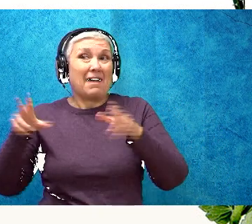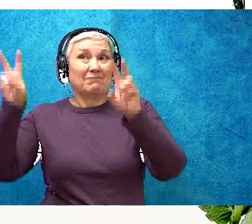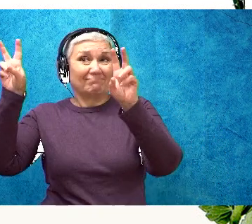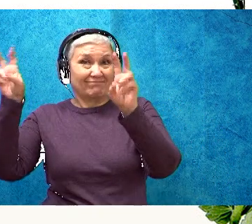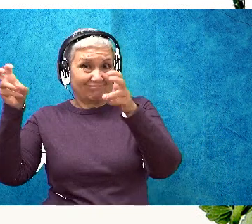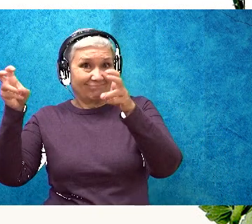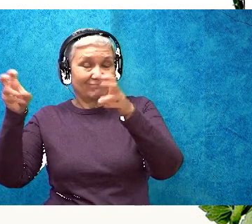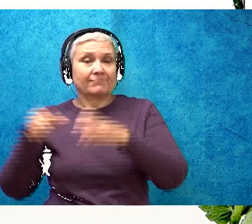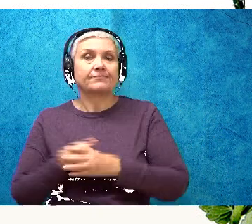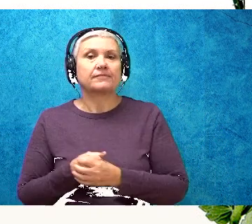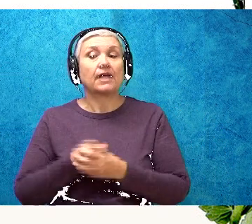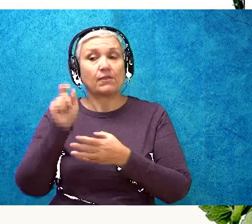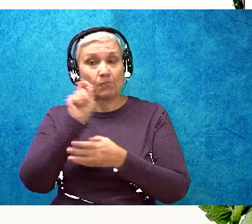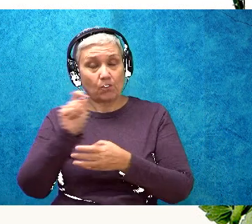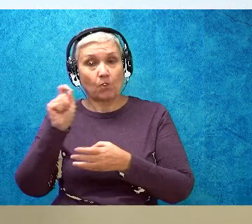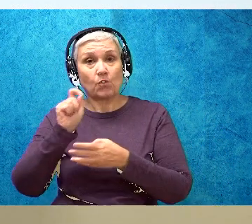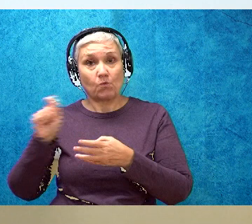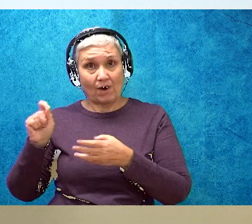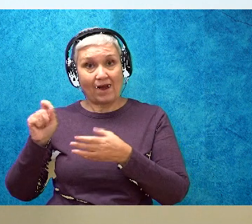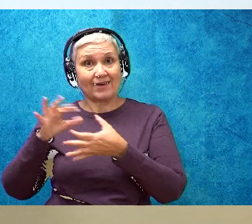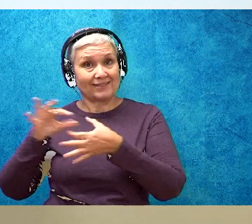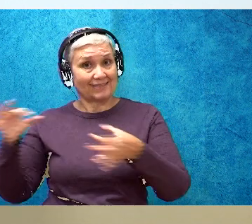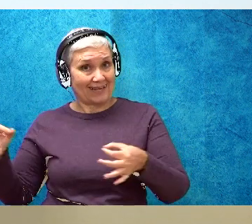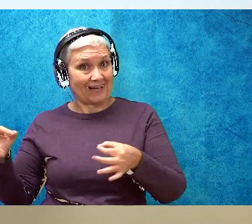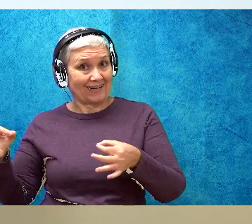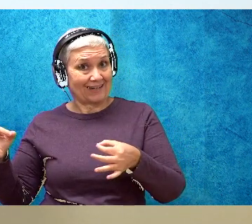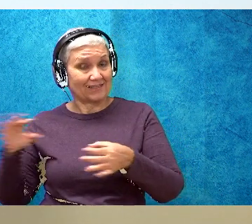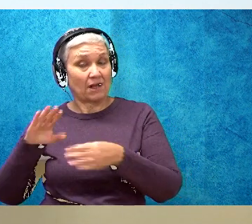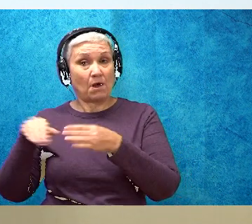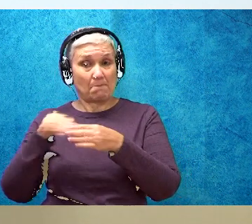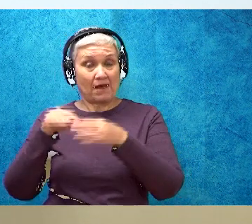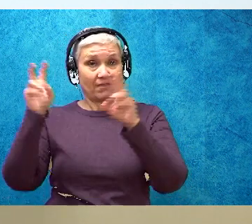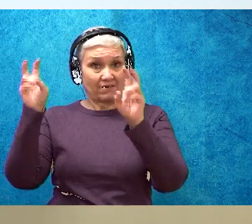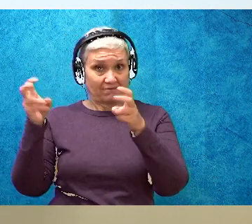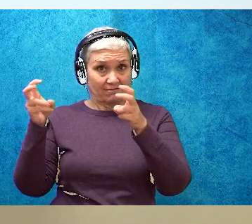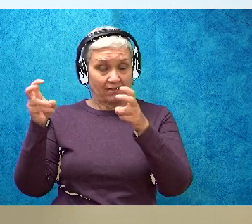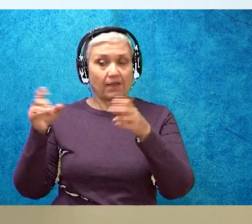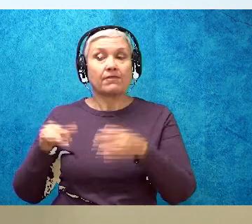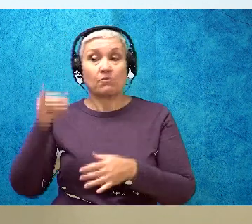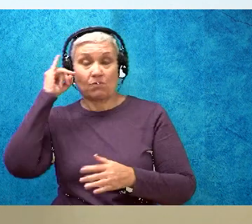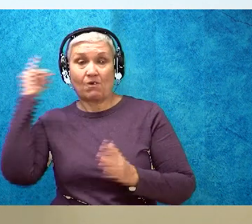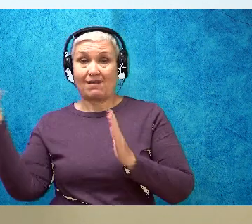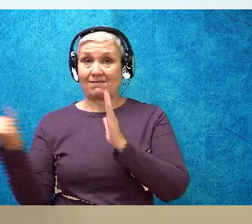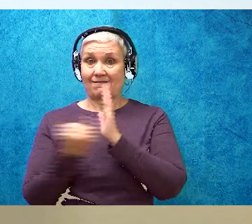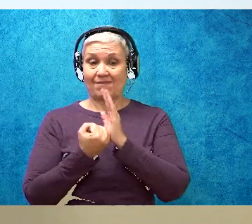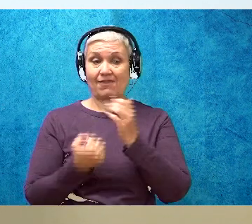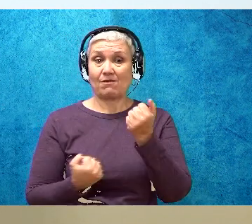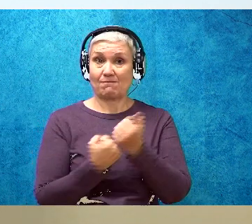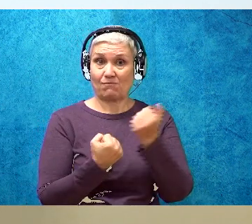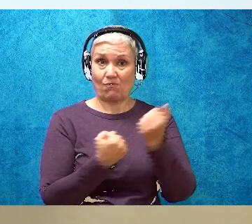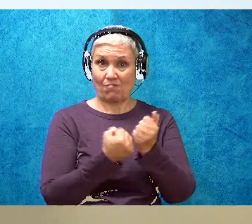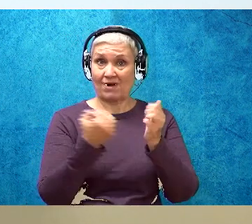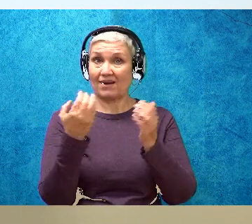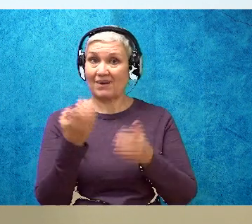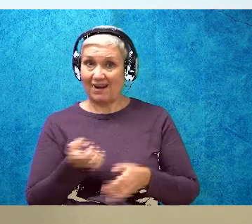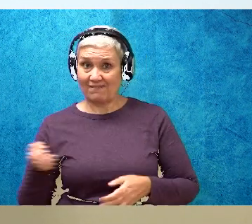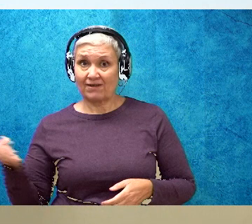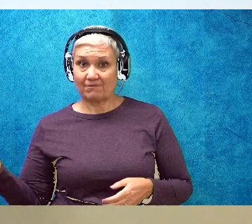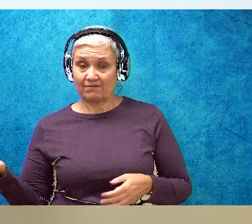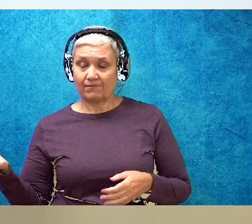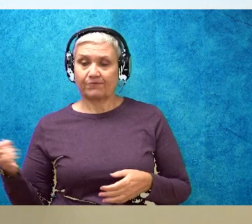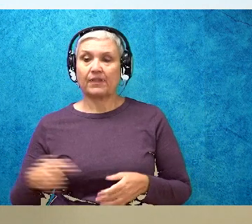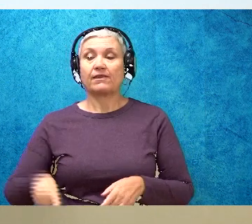going to write a sentence about the topic. We're going to identify the supporting evidence. We're going to cross out the